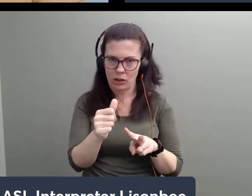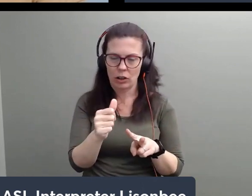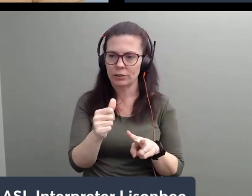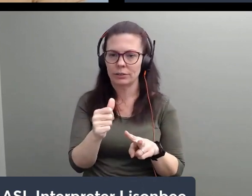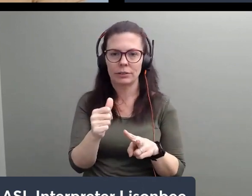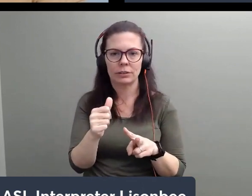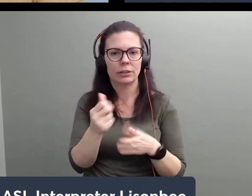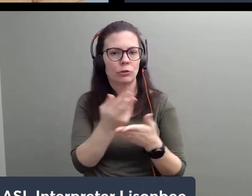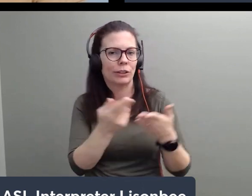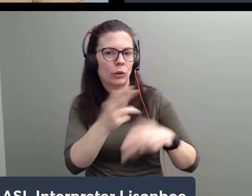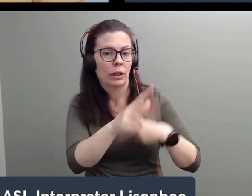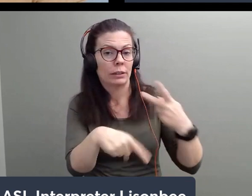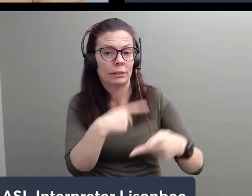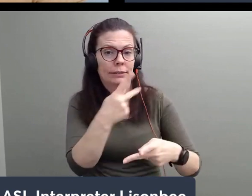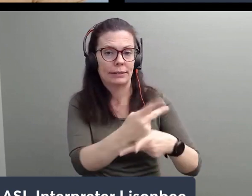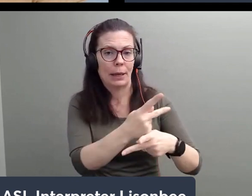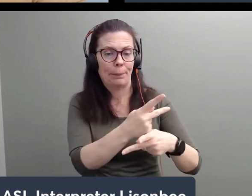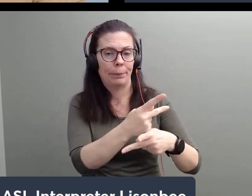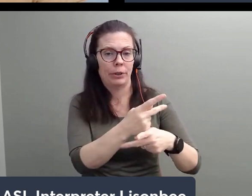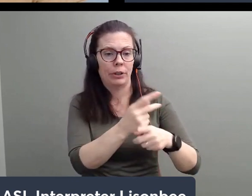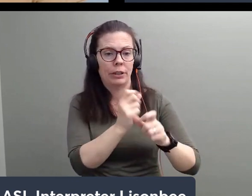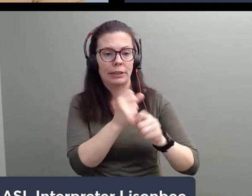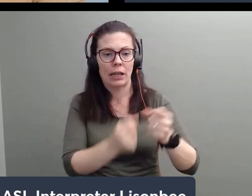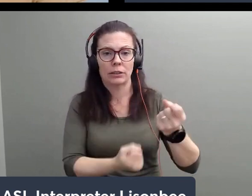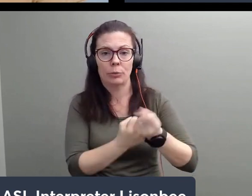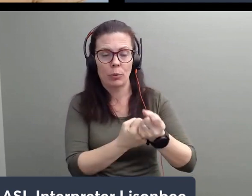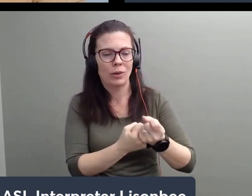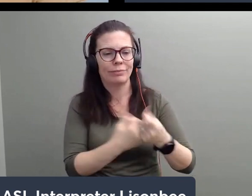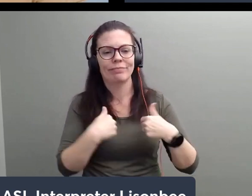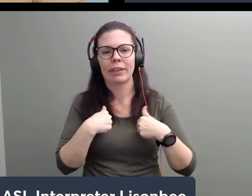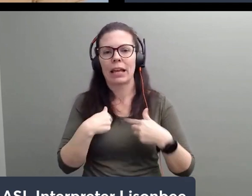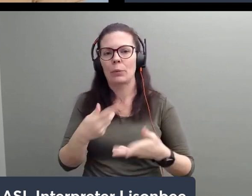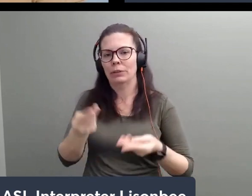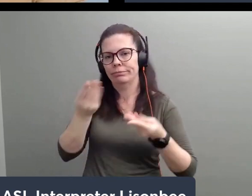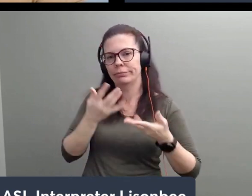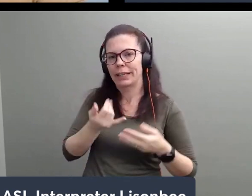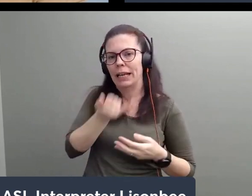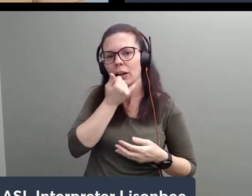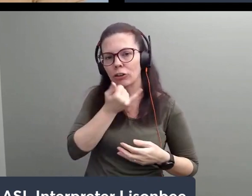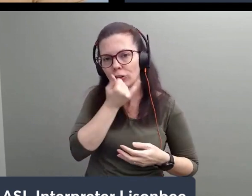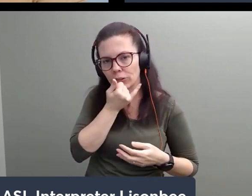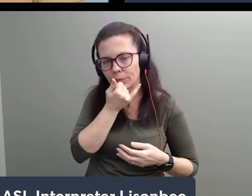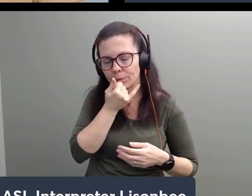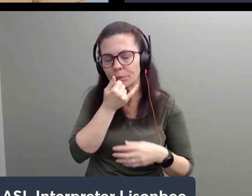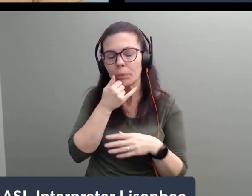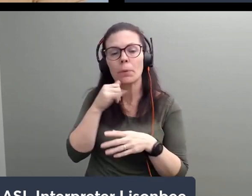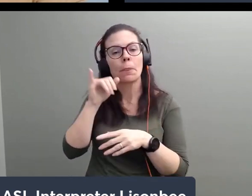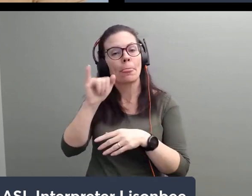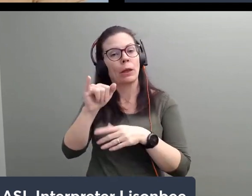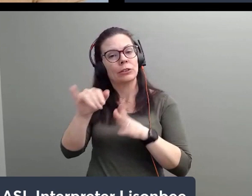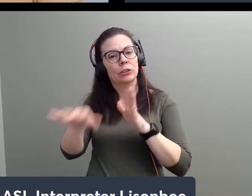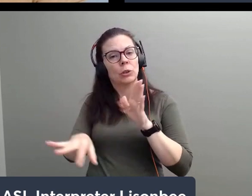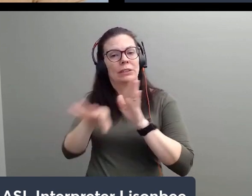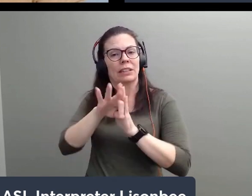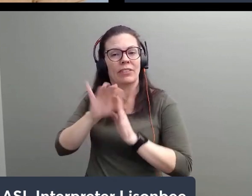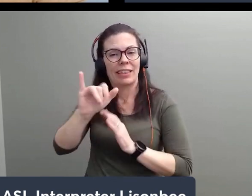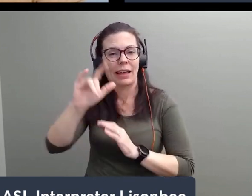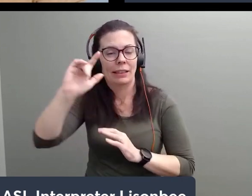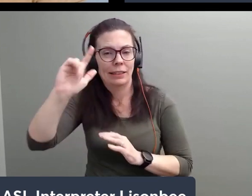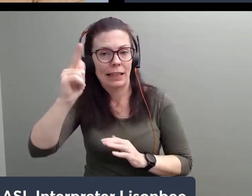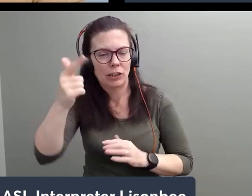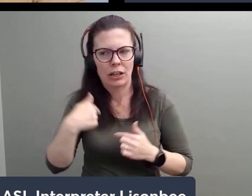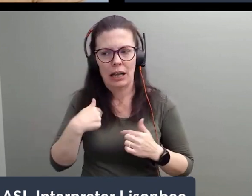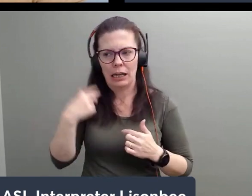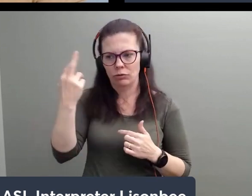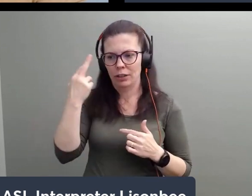the resource type is taken in, I'm going to get an error. So as opposed to discovering that later, when I